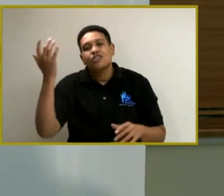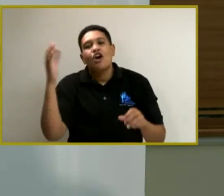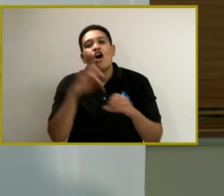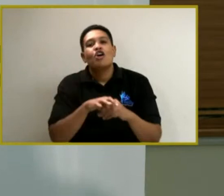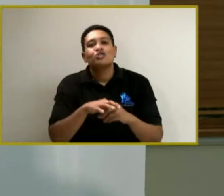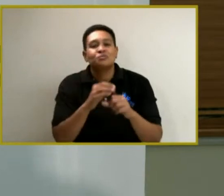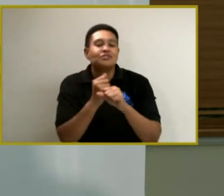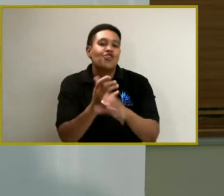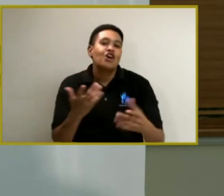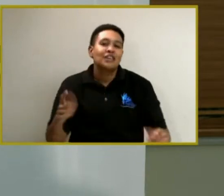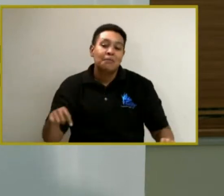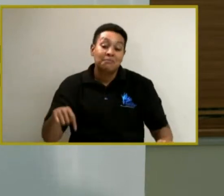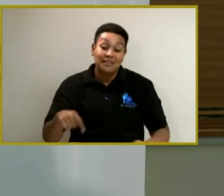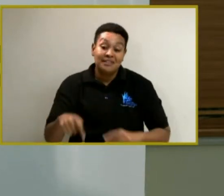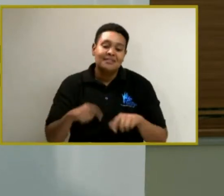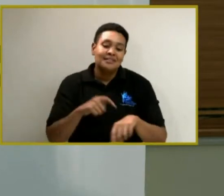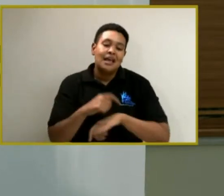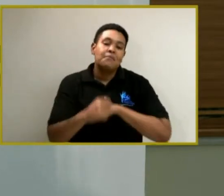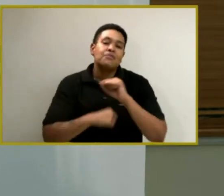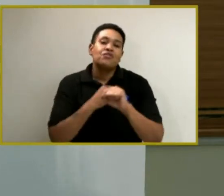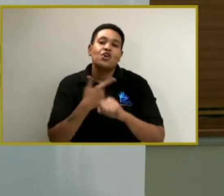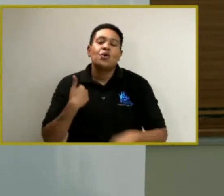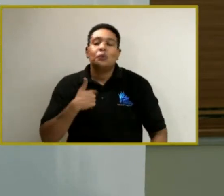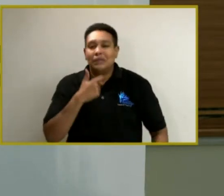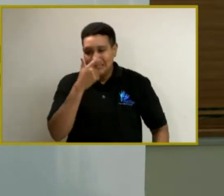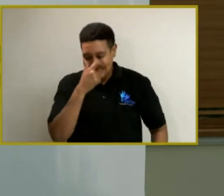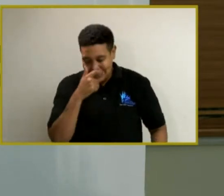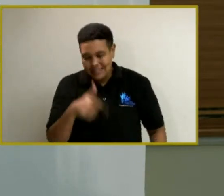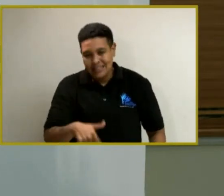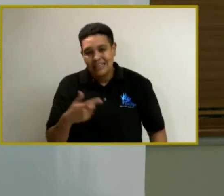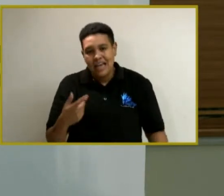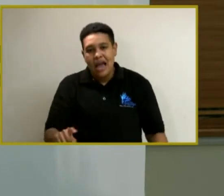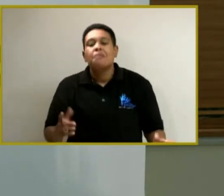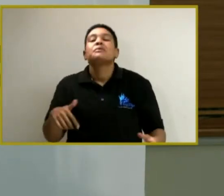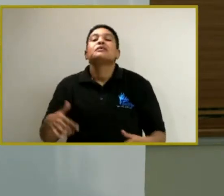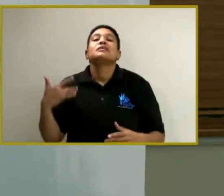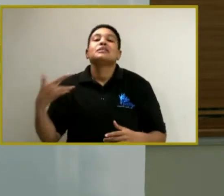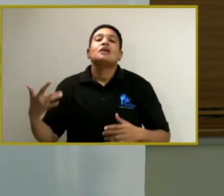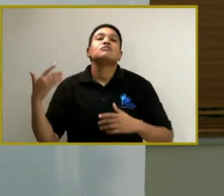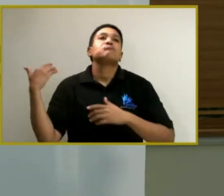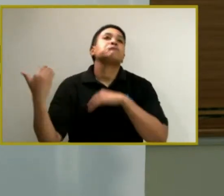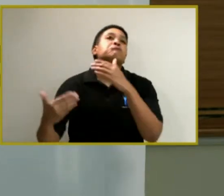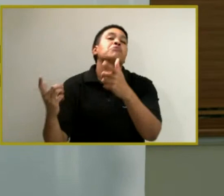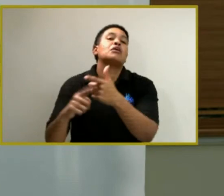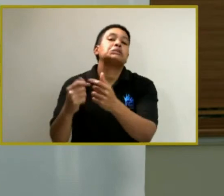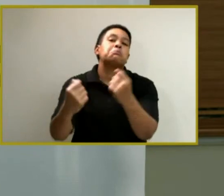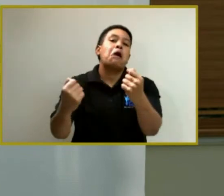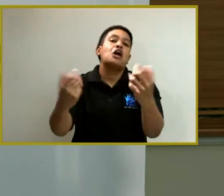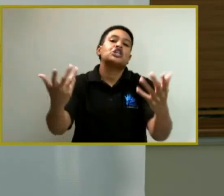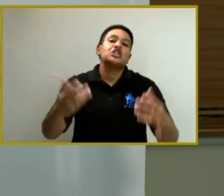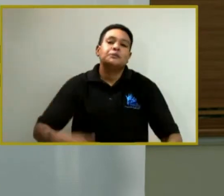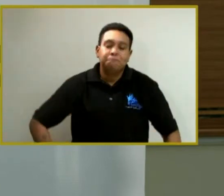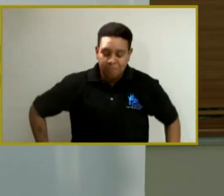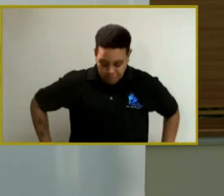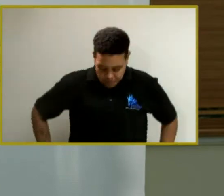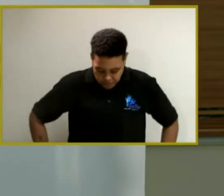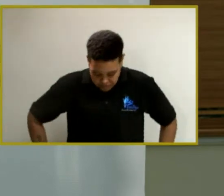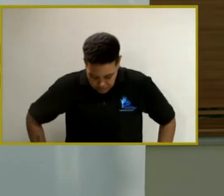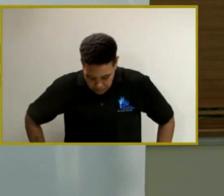this is the time of the year that we see this, and this tends to go until about March.